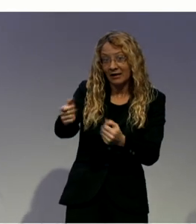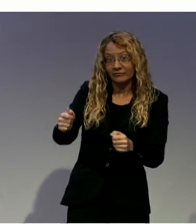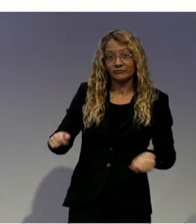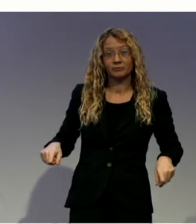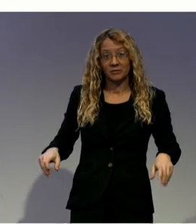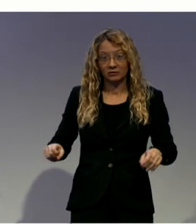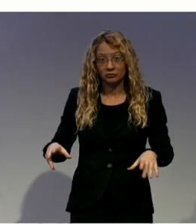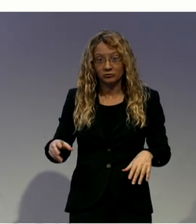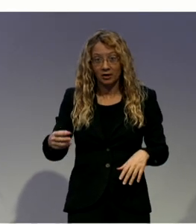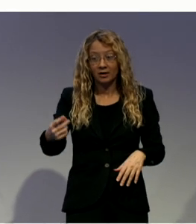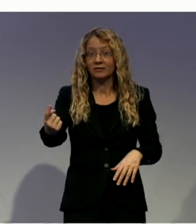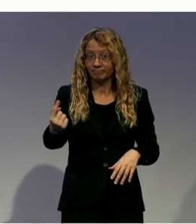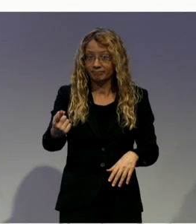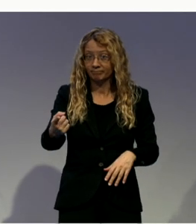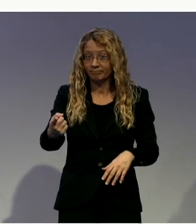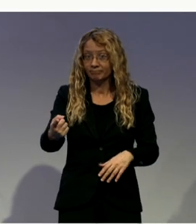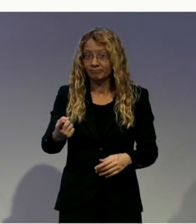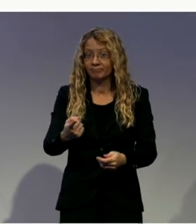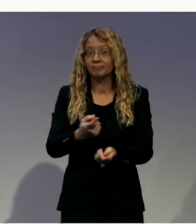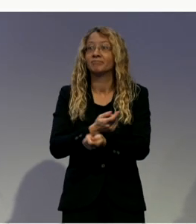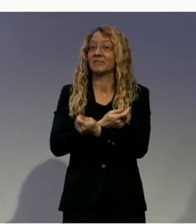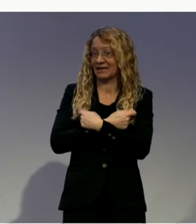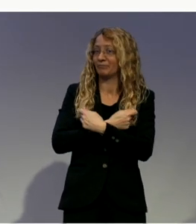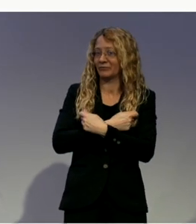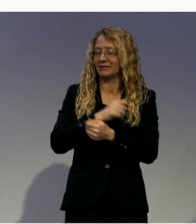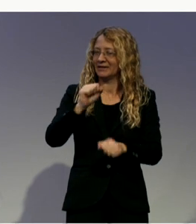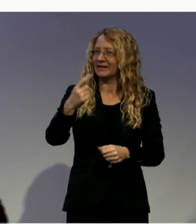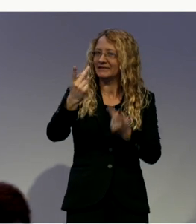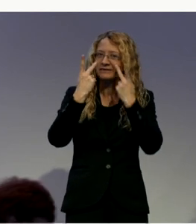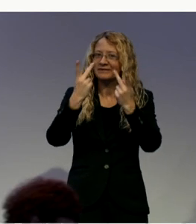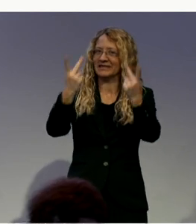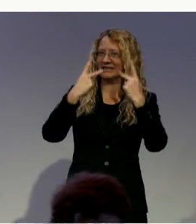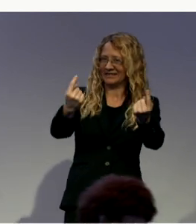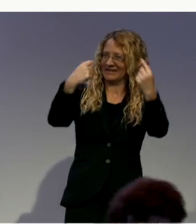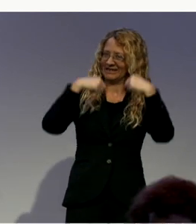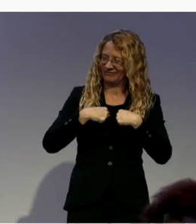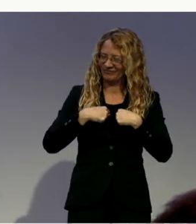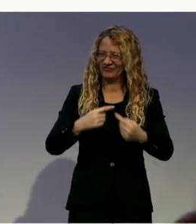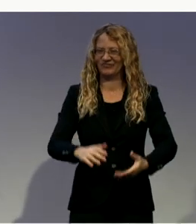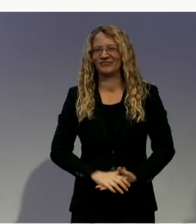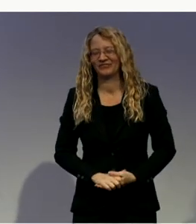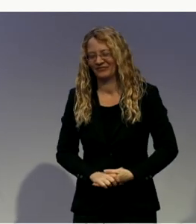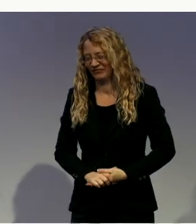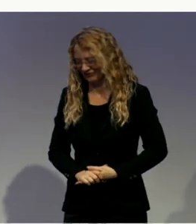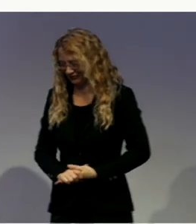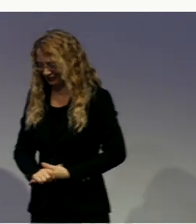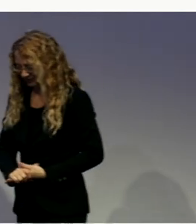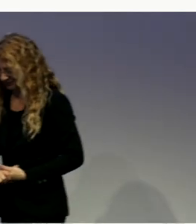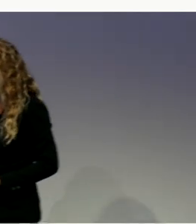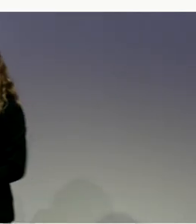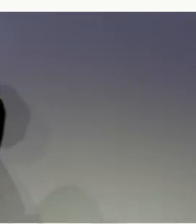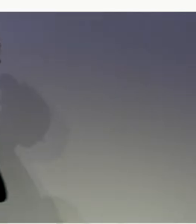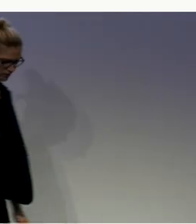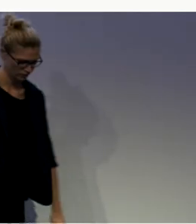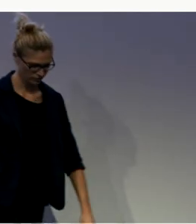thank you. Thank you, thank you so much. If you have done so much, of course, 10 minutes is never enough to tell your